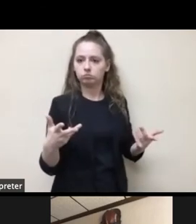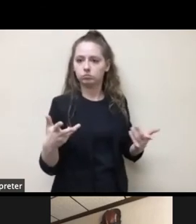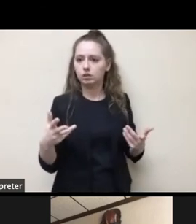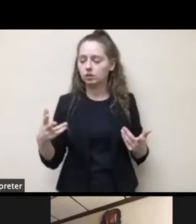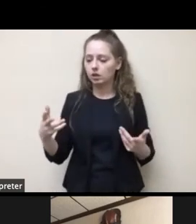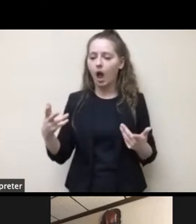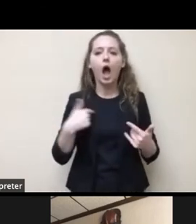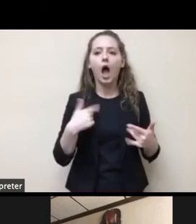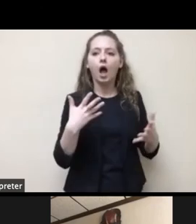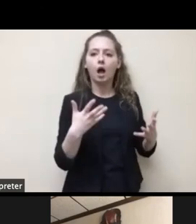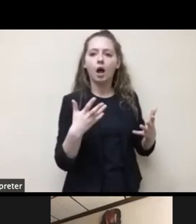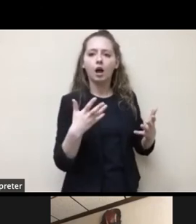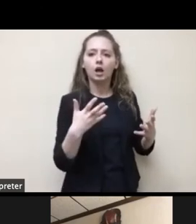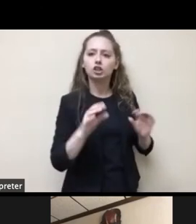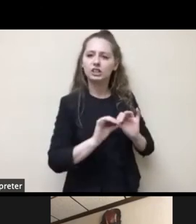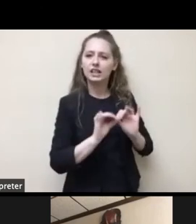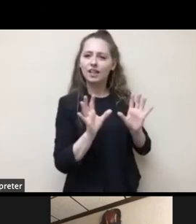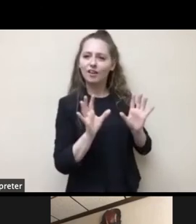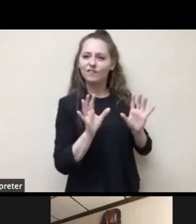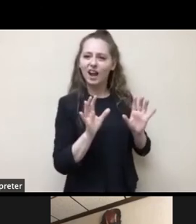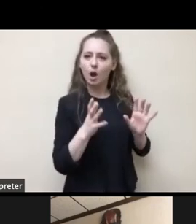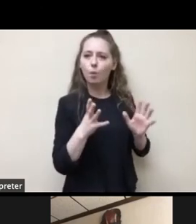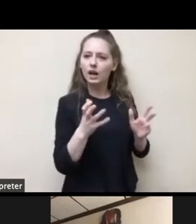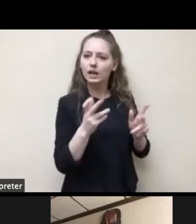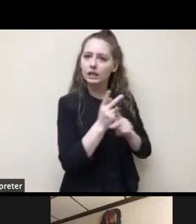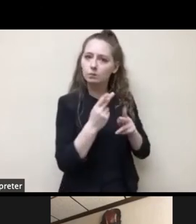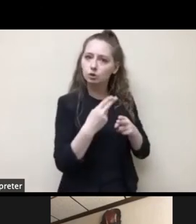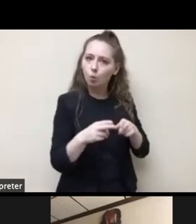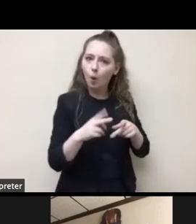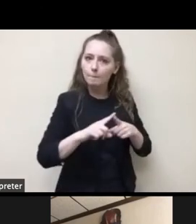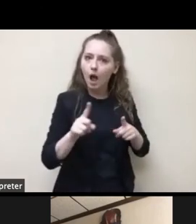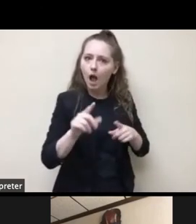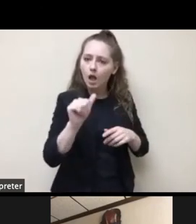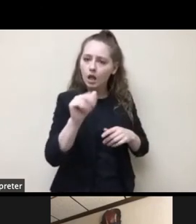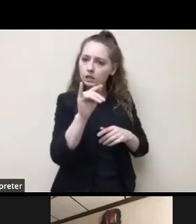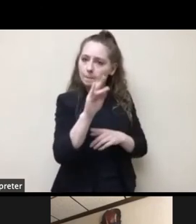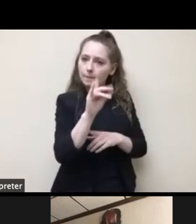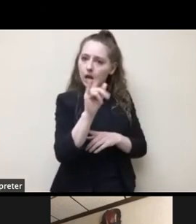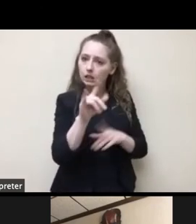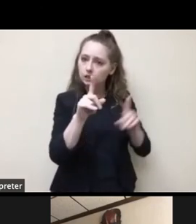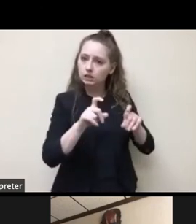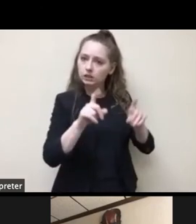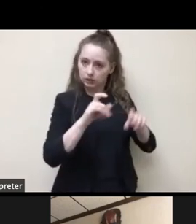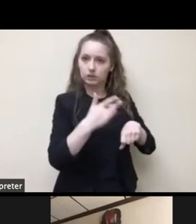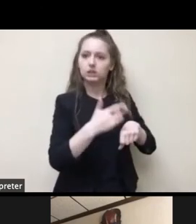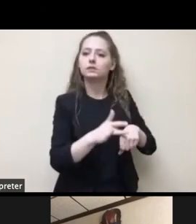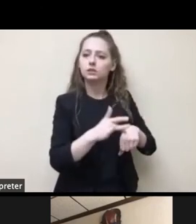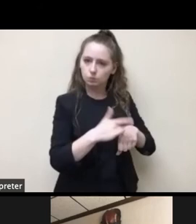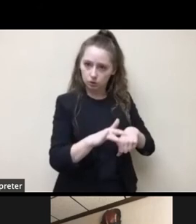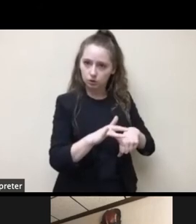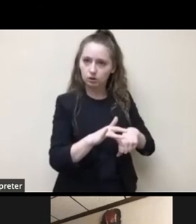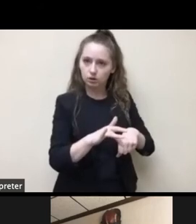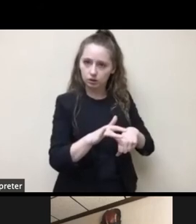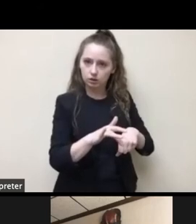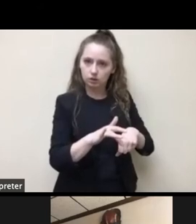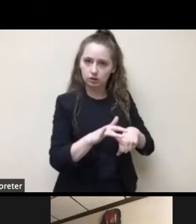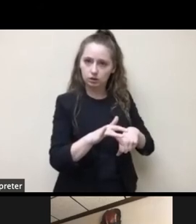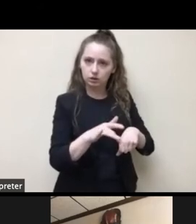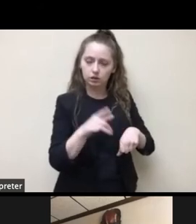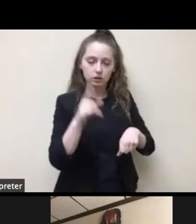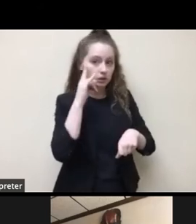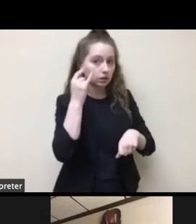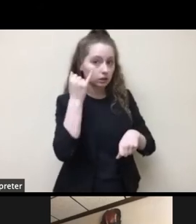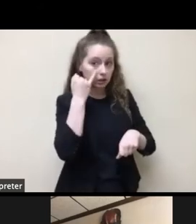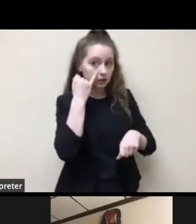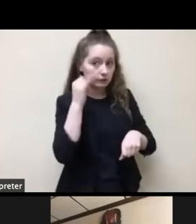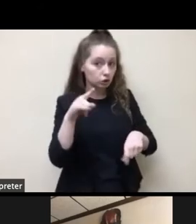I want to just clarify, because I want to keep it short, but the antibody testing is available. I think that if you're just wanting